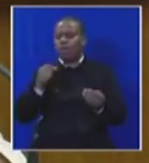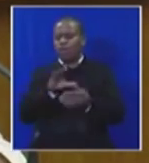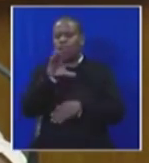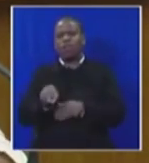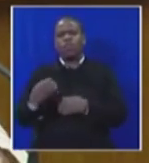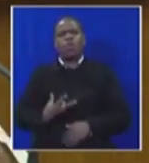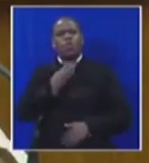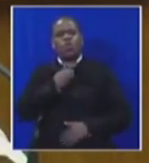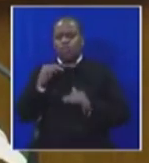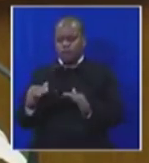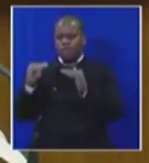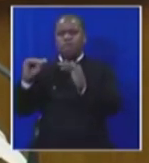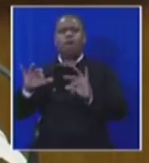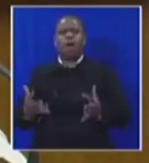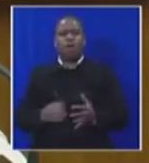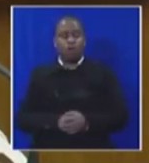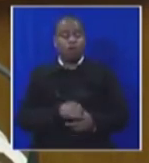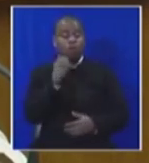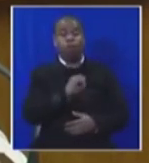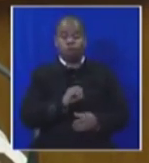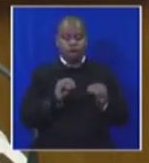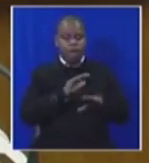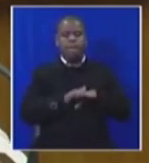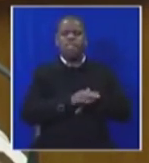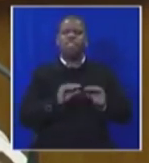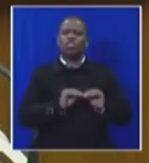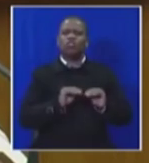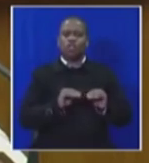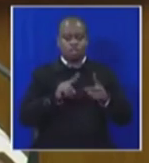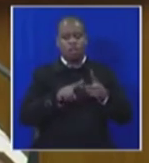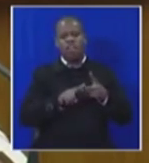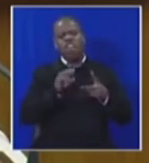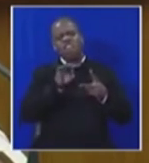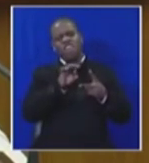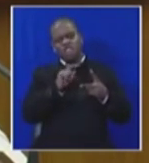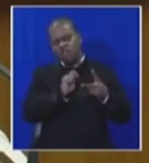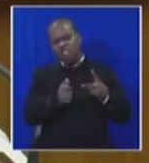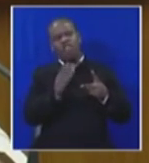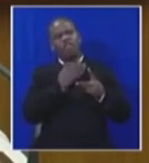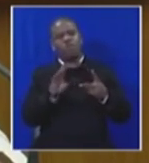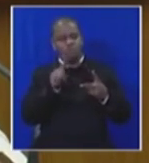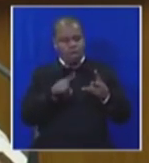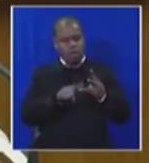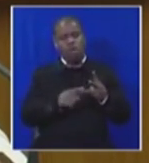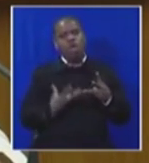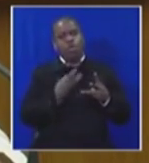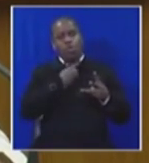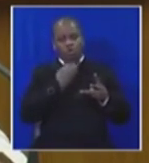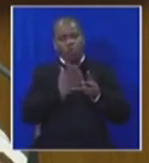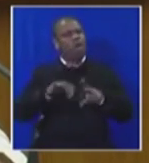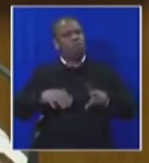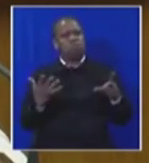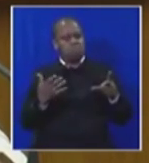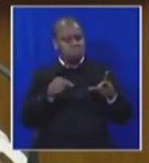Africa's youth. He made no mention of basic education, the fees must fall movement, or youth unemployment, the three most significant